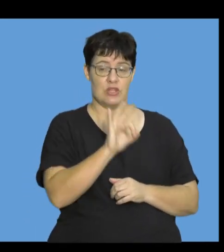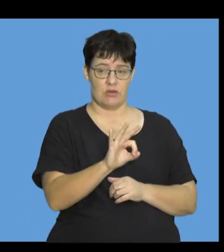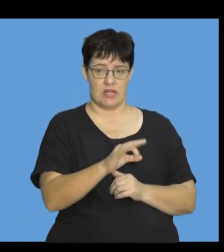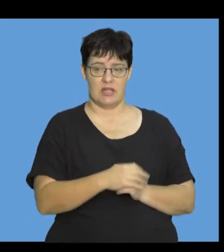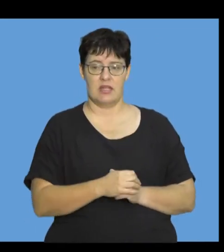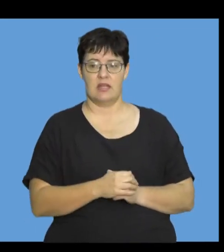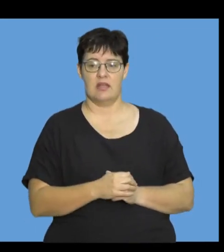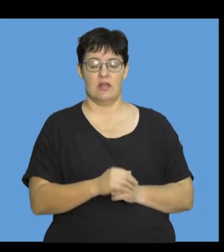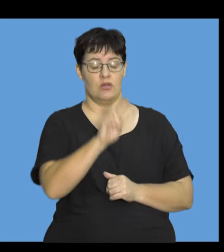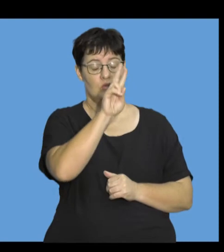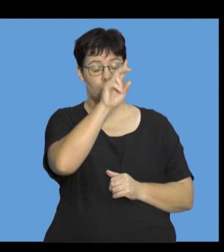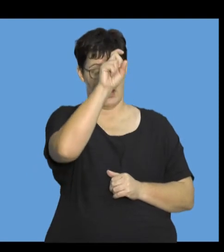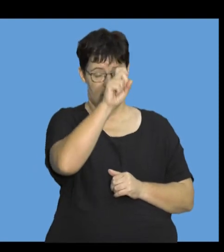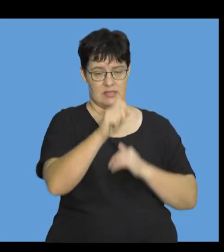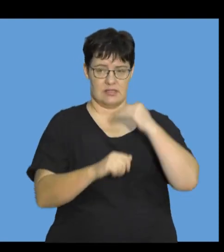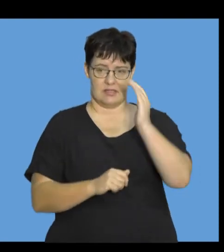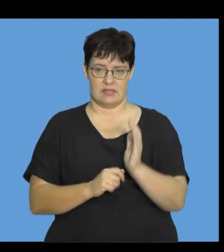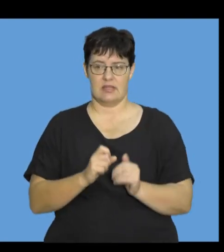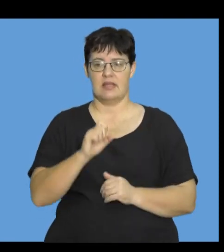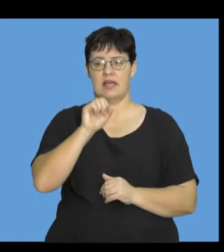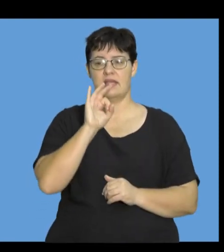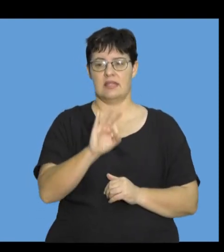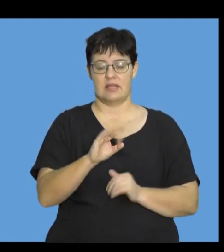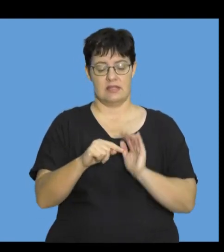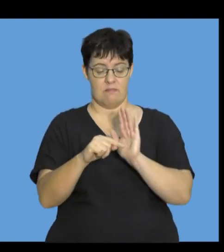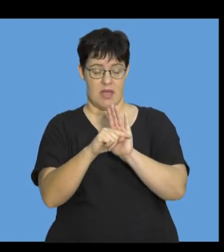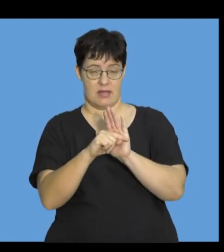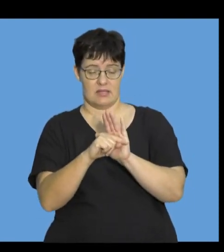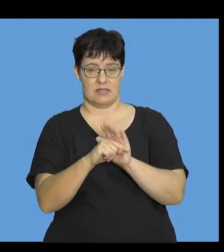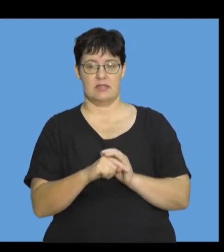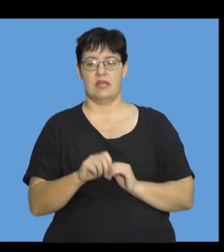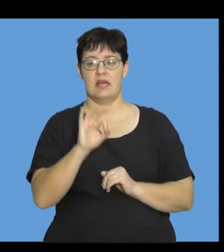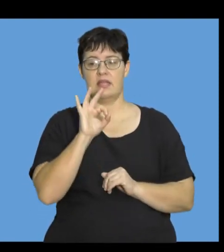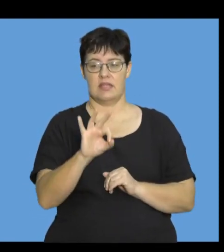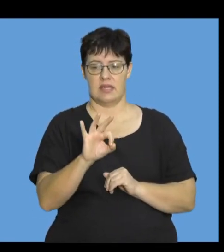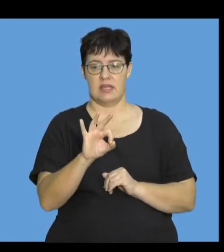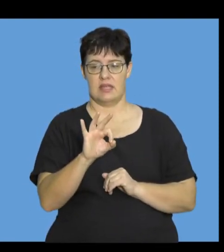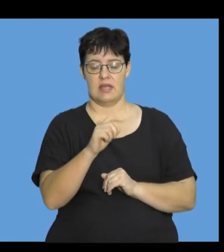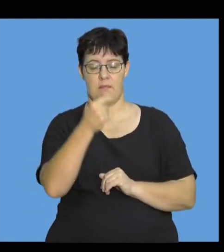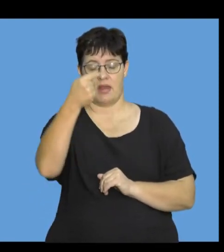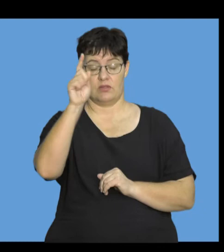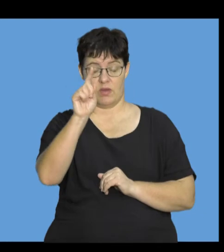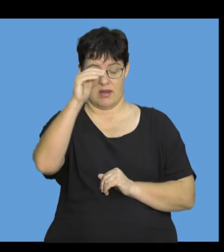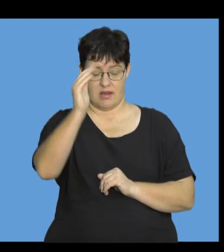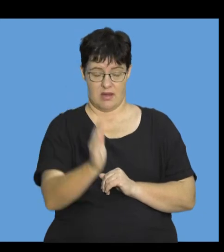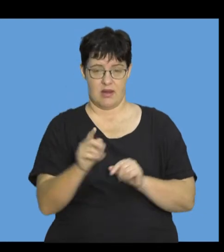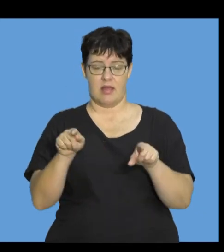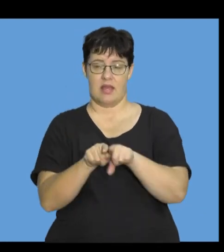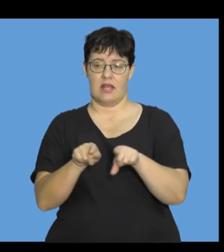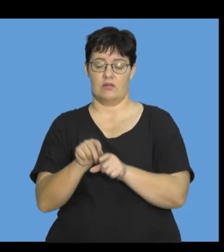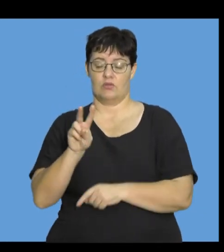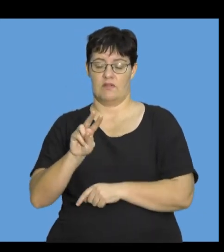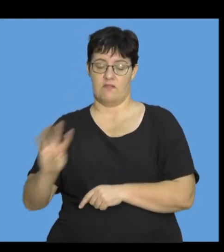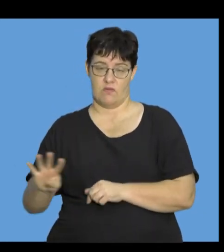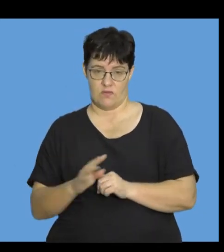to the exponent of 2x into 3 minus 3 to the exponent of minus 1